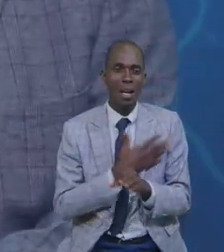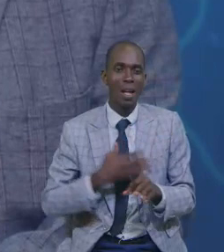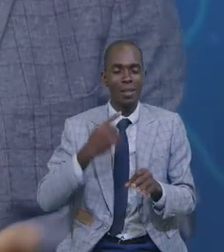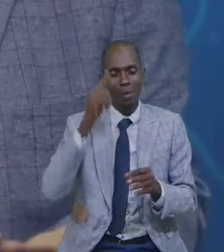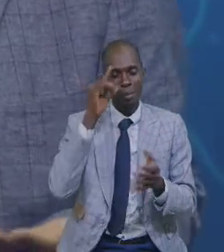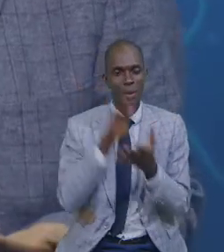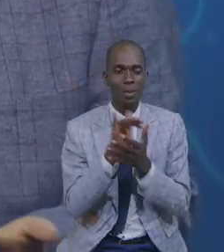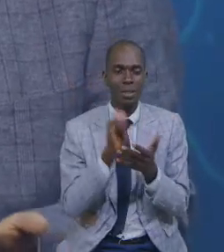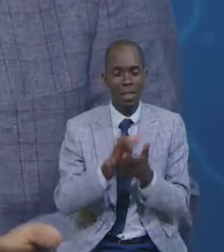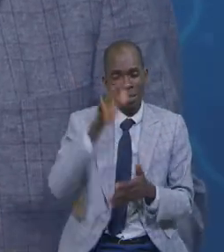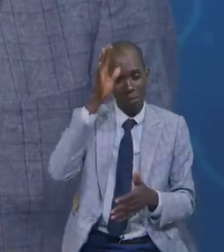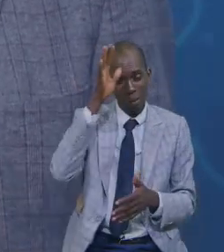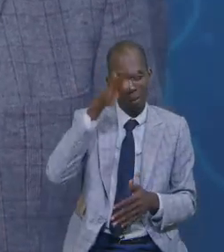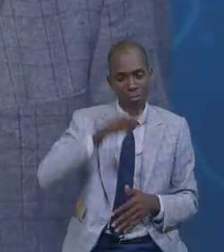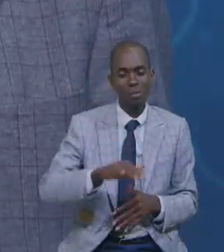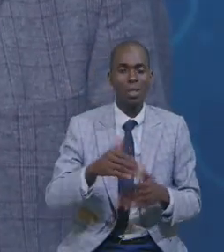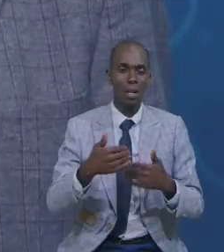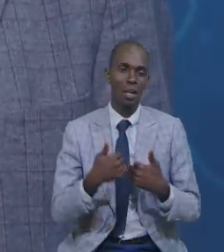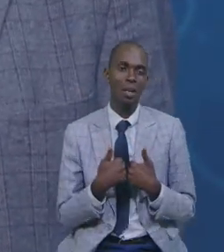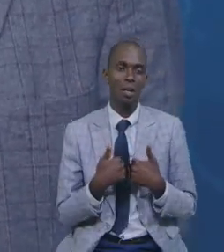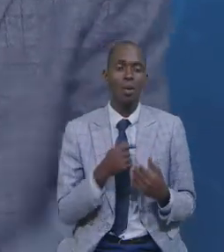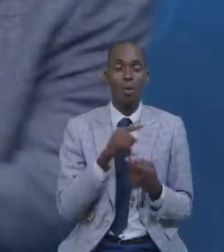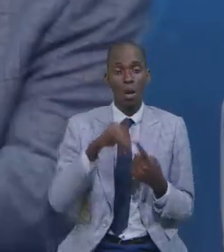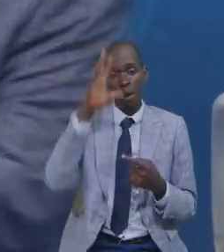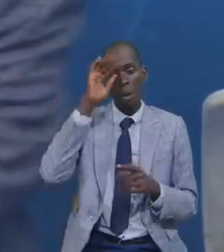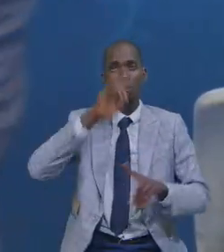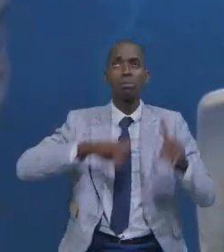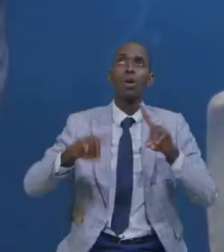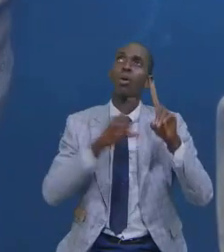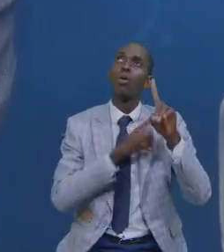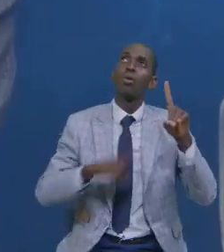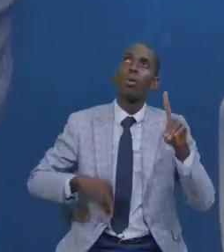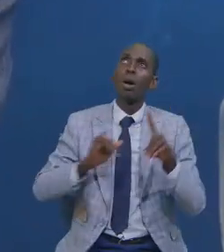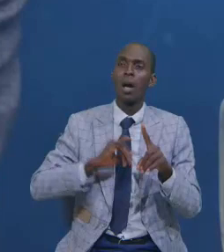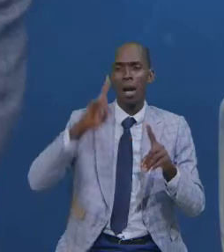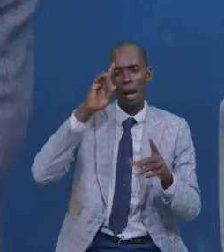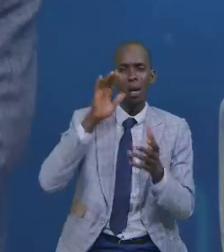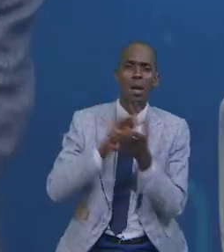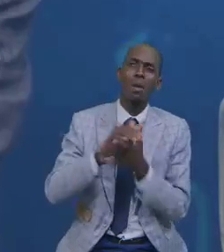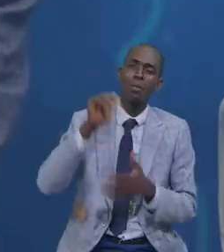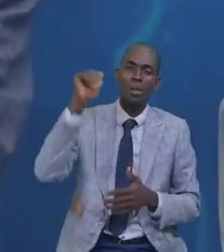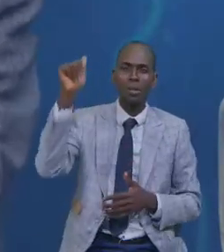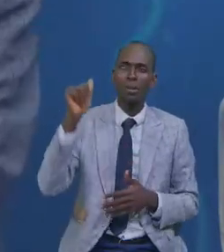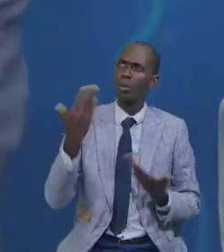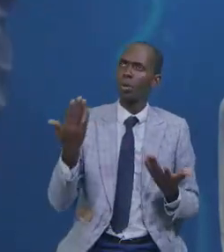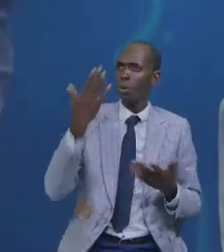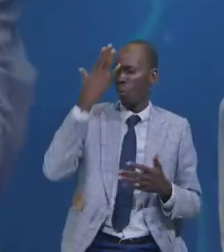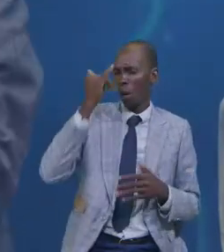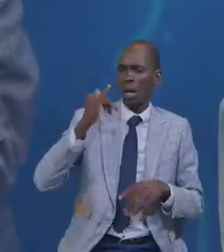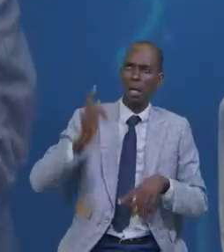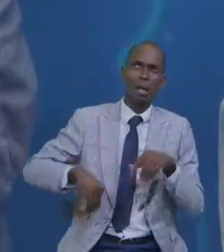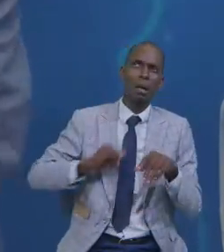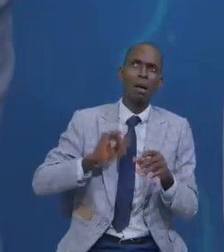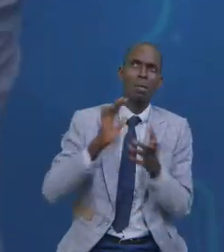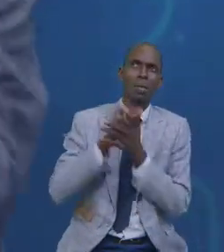had. When the man said, Lord, I believe, why wouldn't I believe you? You are the Son of God. You are the Savior. You are the